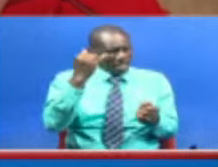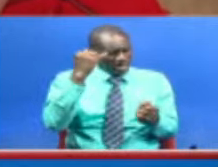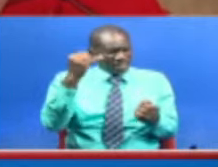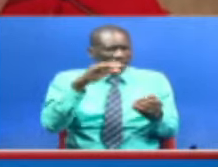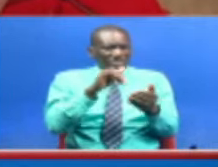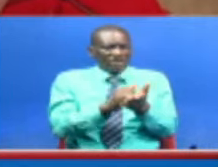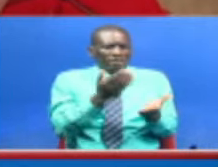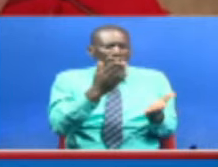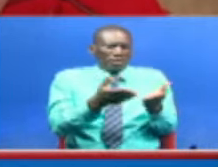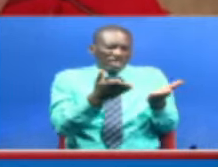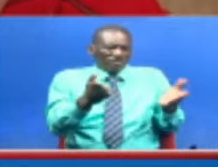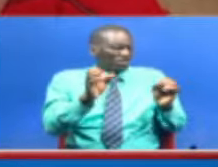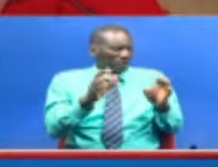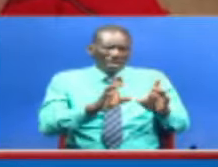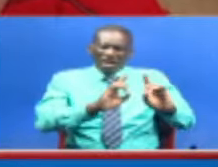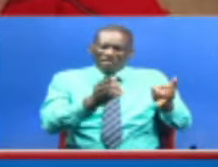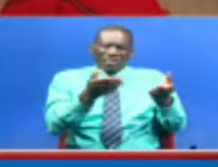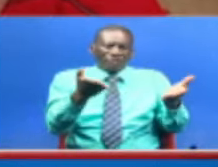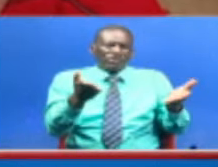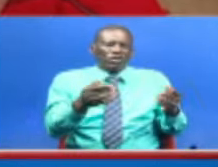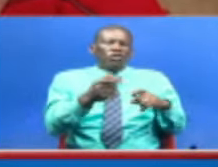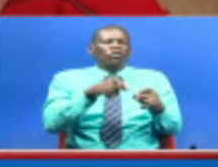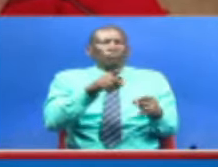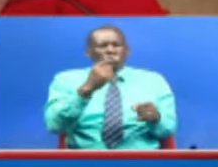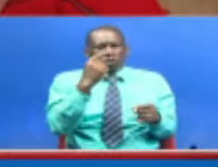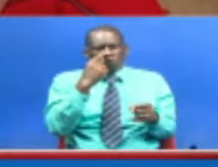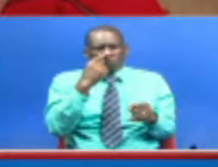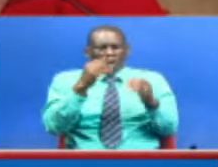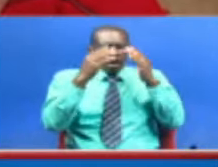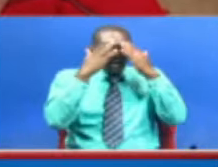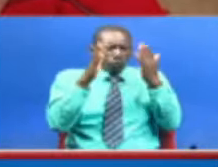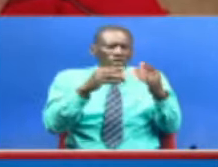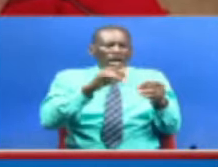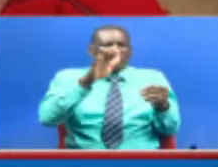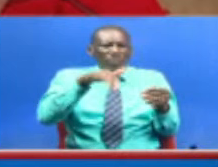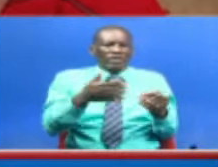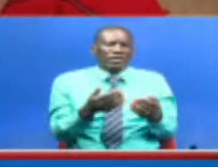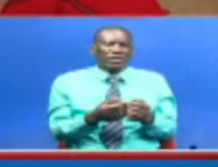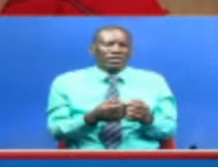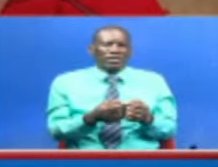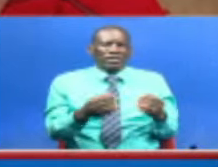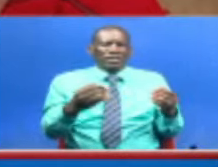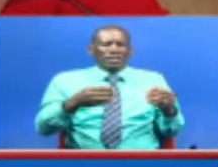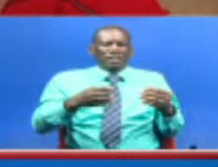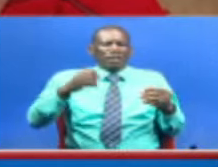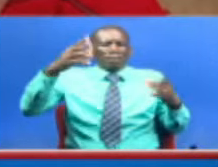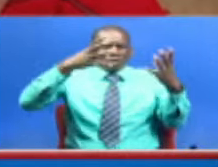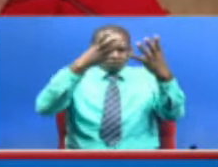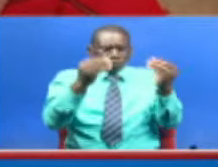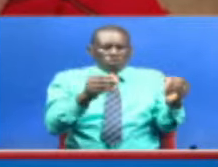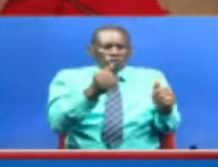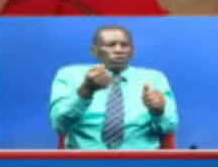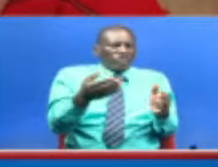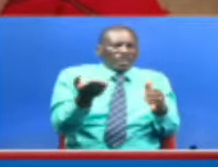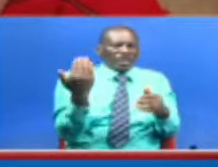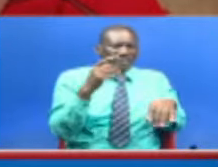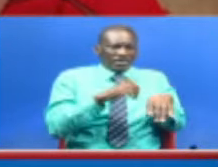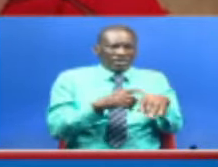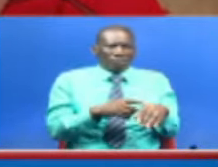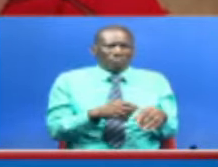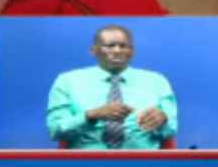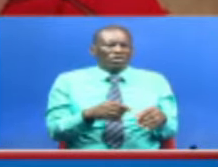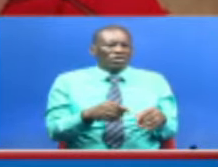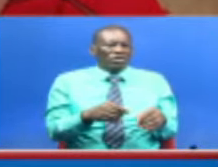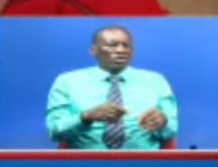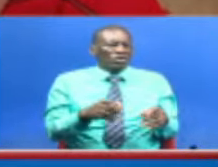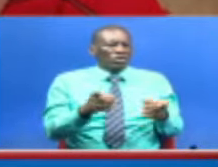are not available. But I think from your home, I don't know, apart from the blackout that occurred the other day, I do not think really you've, possibly